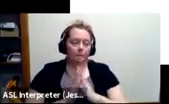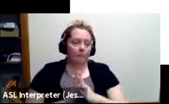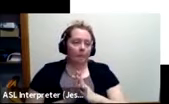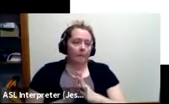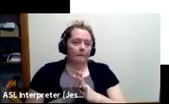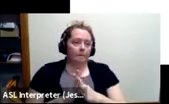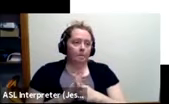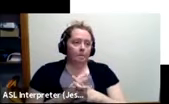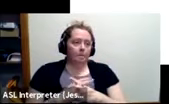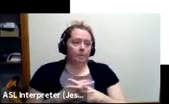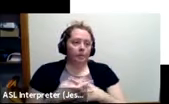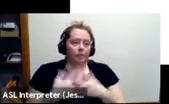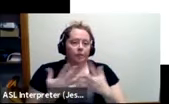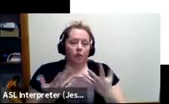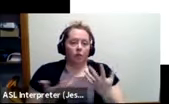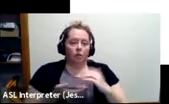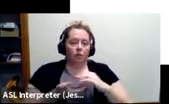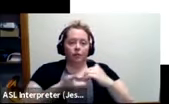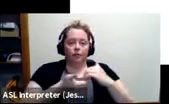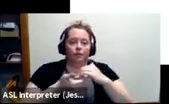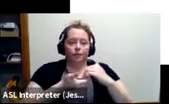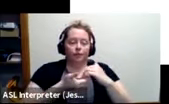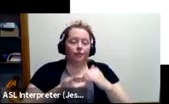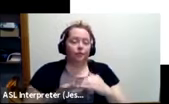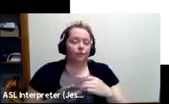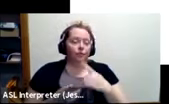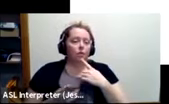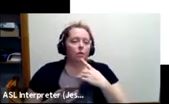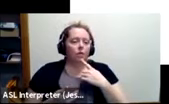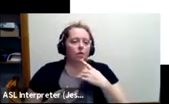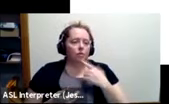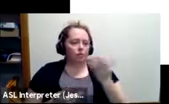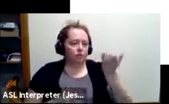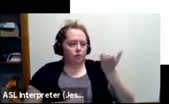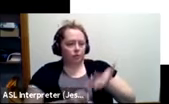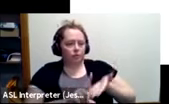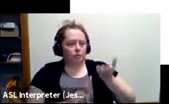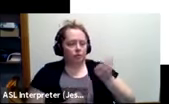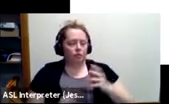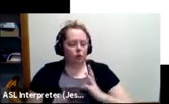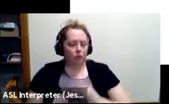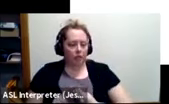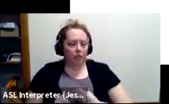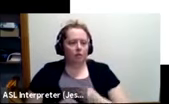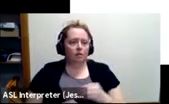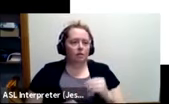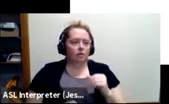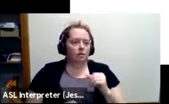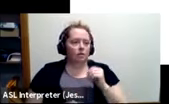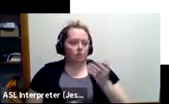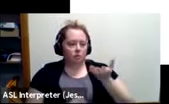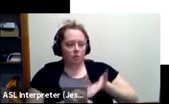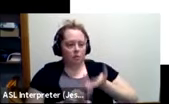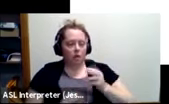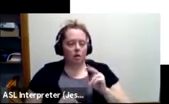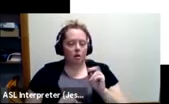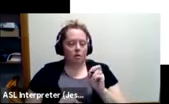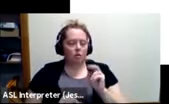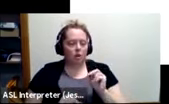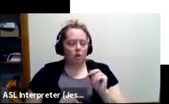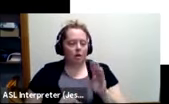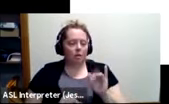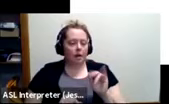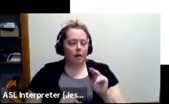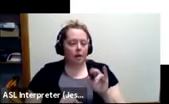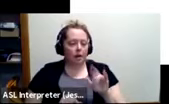really like you to give us your opinion as a trans and non-binary ally. It's important to then say, you know what, I am an ally and I